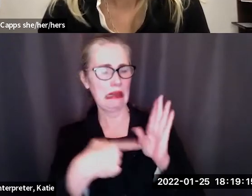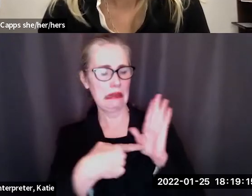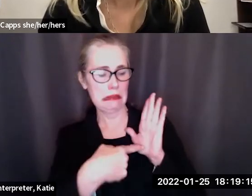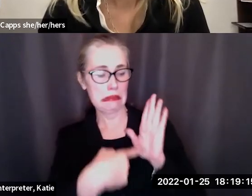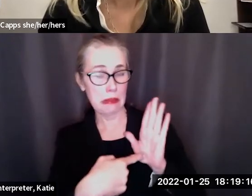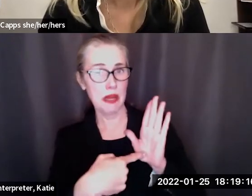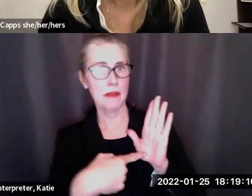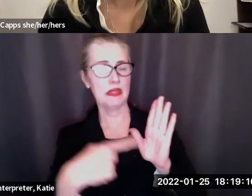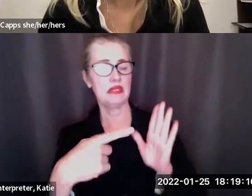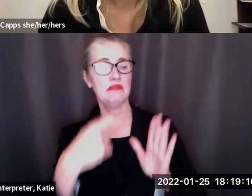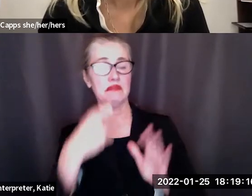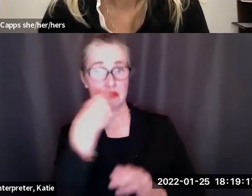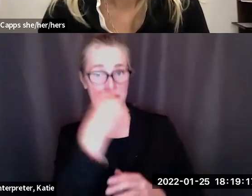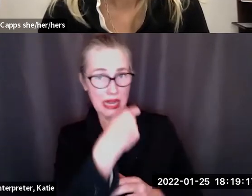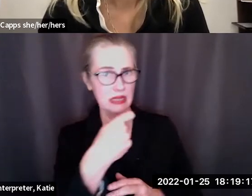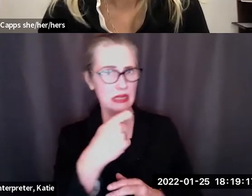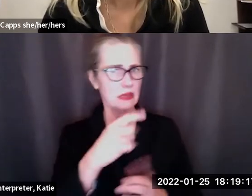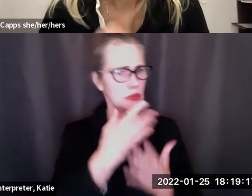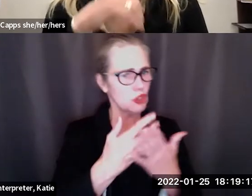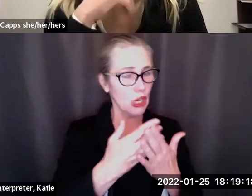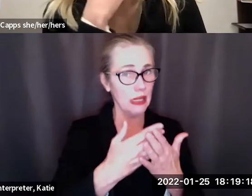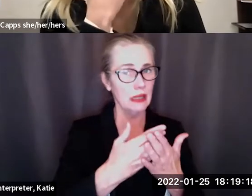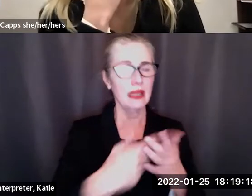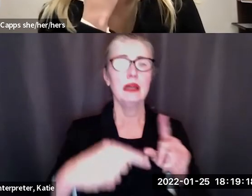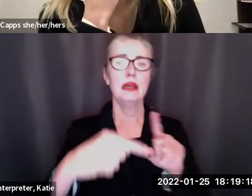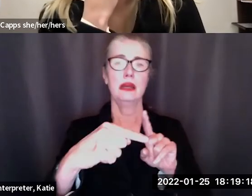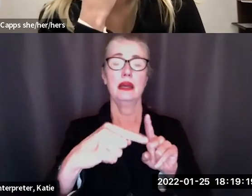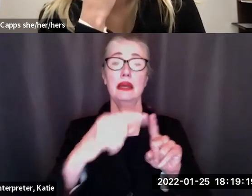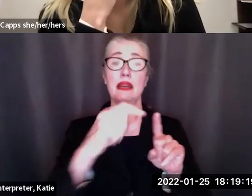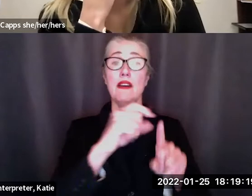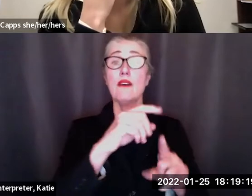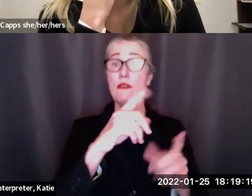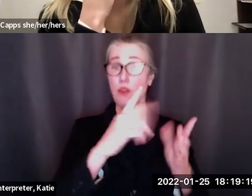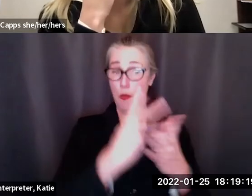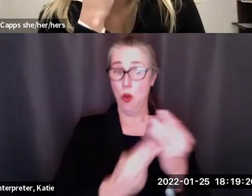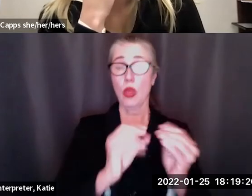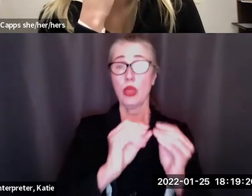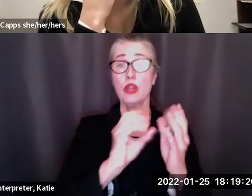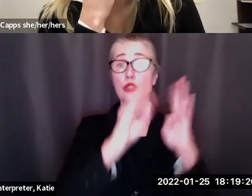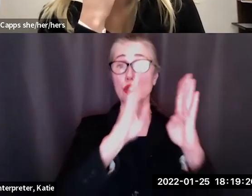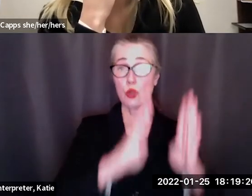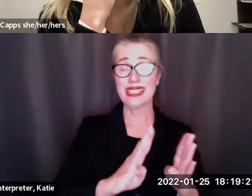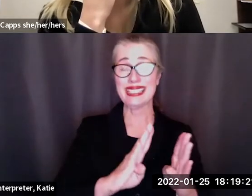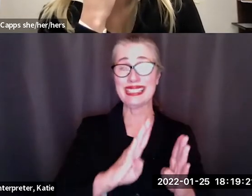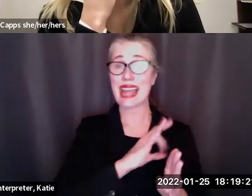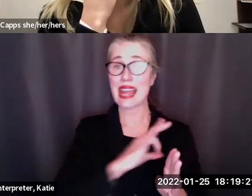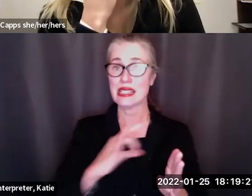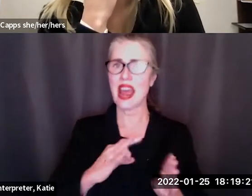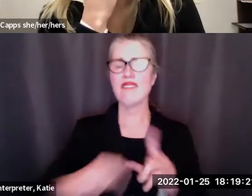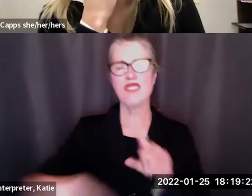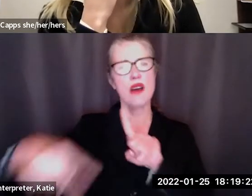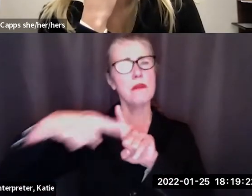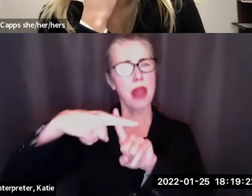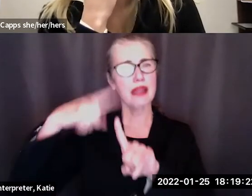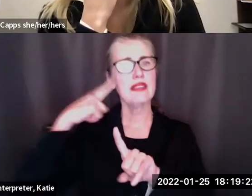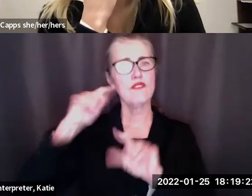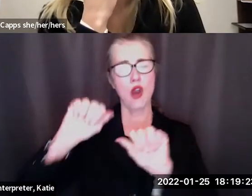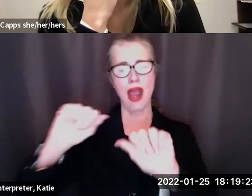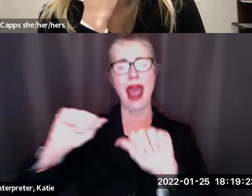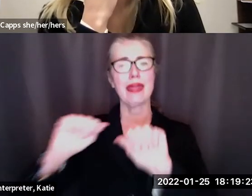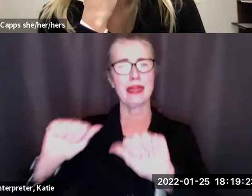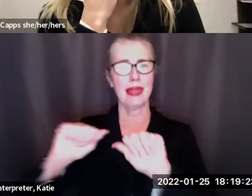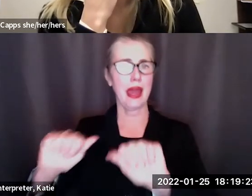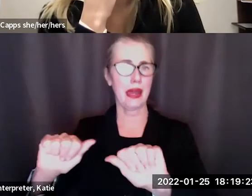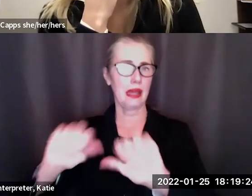tested as well as uh athletics so working we continue to test with with um with that as well with the